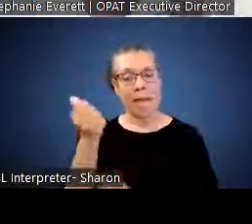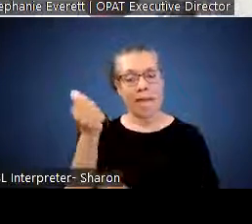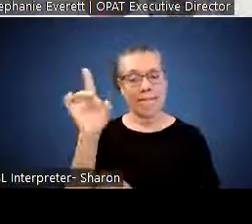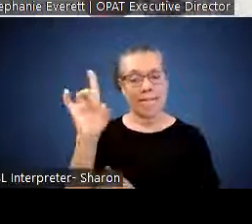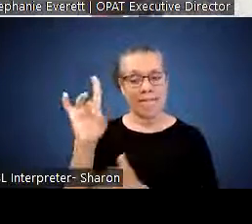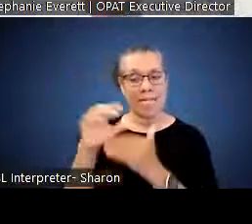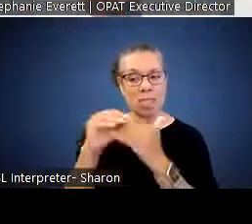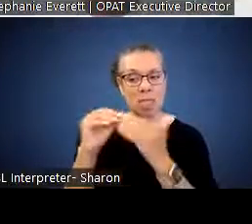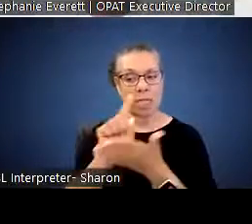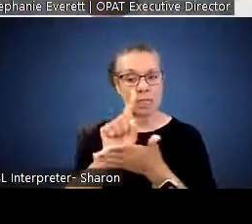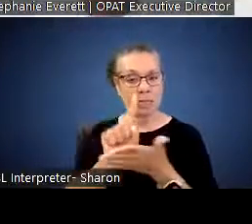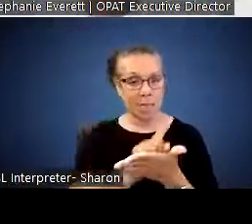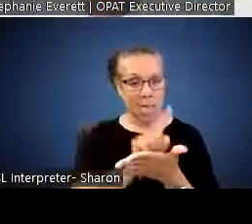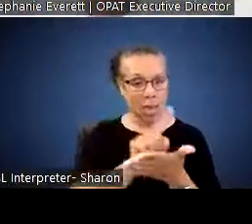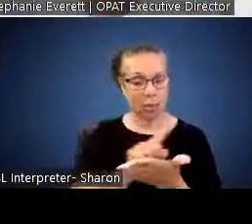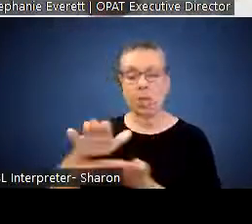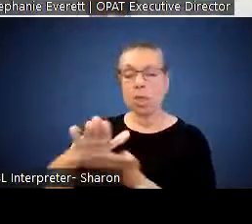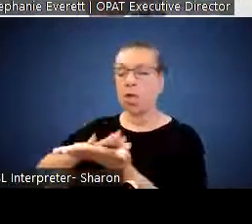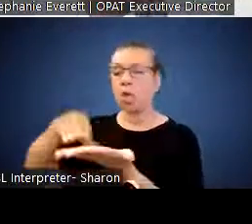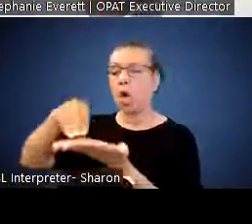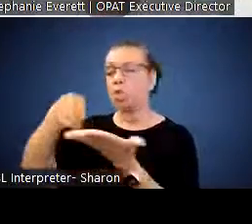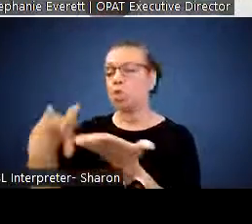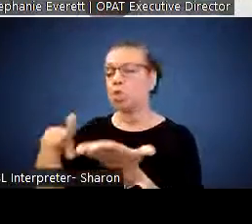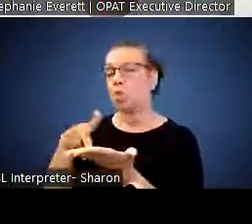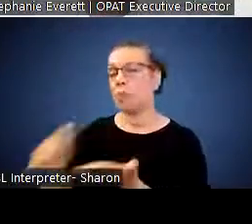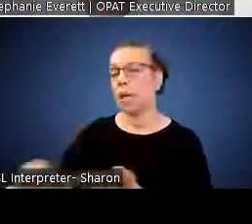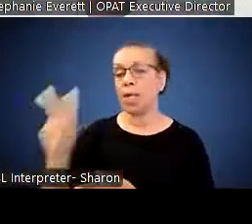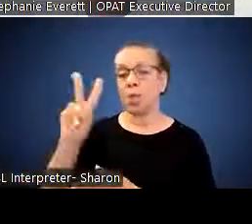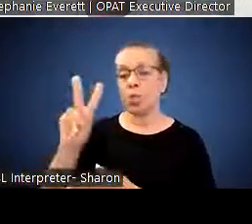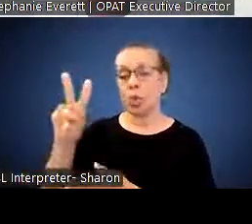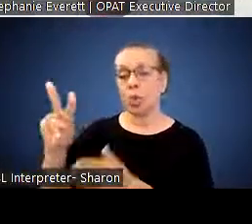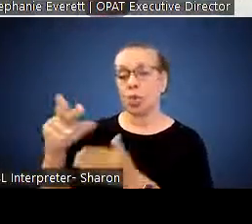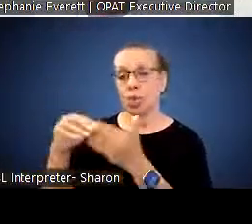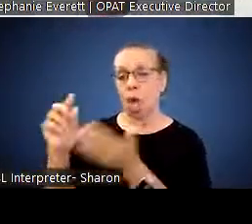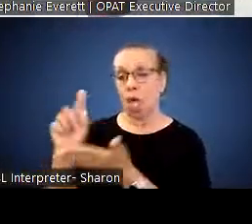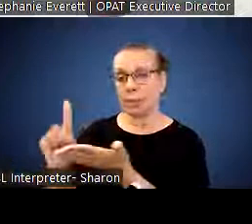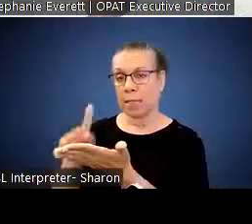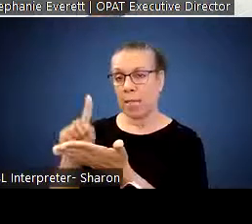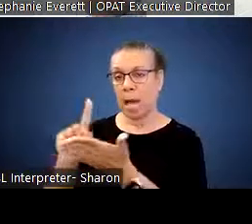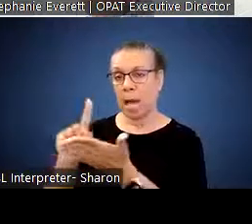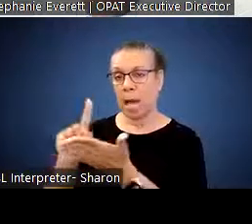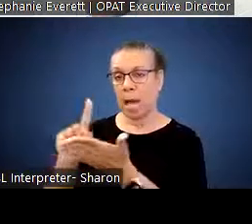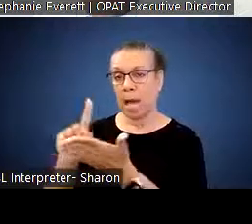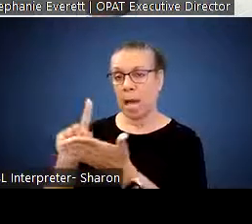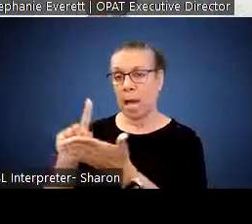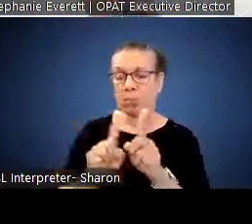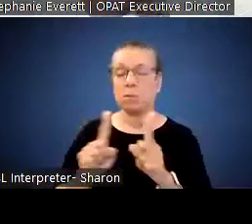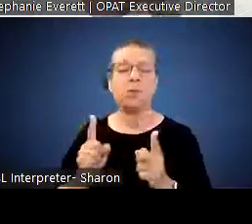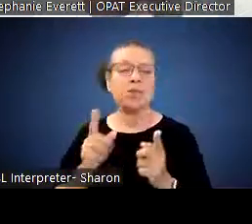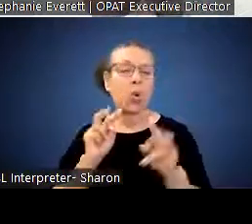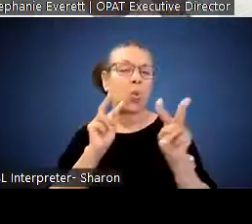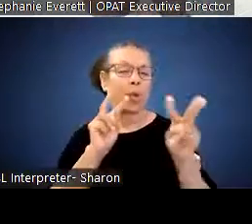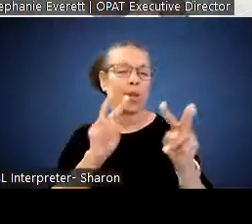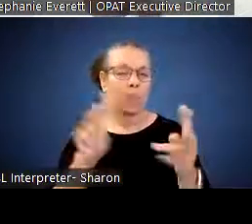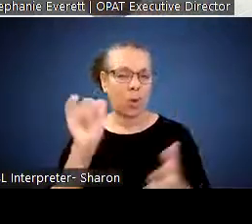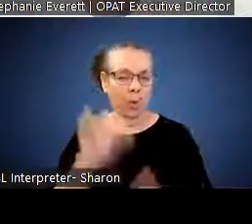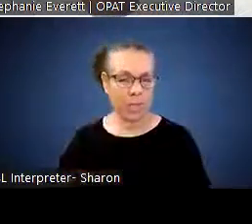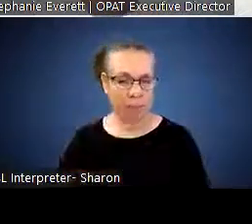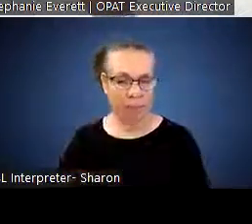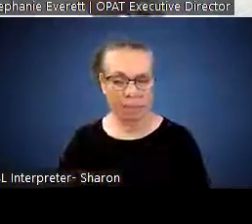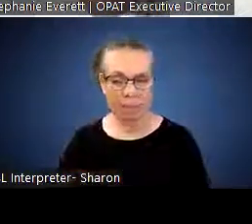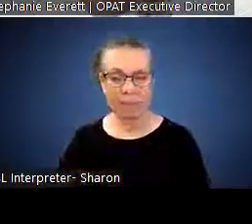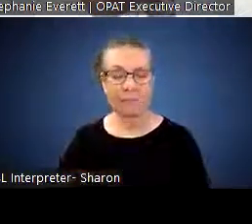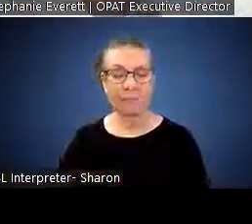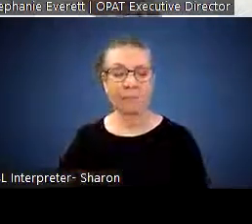an hour, and college students will be getting paid $22 an hour. So we're looking forward to that. We actually, this